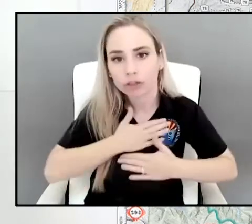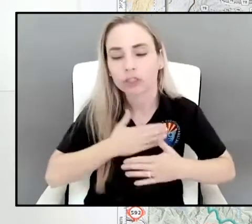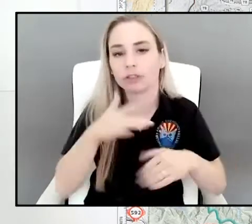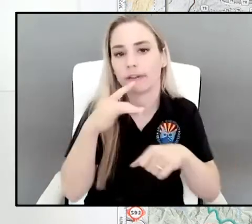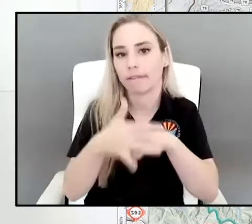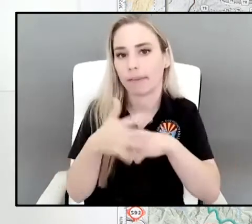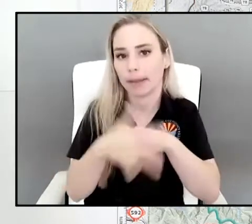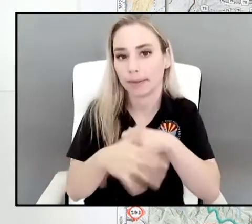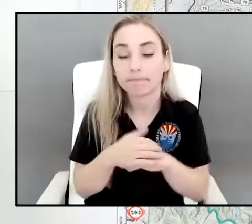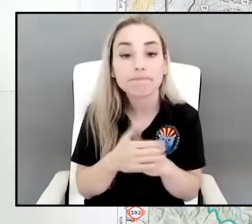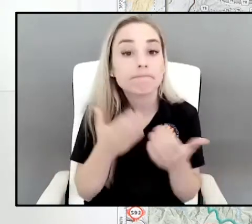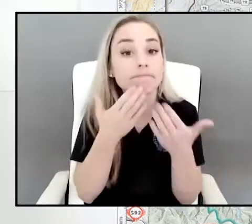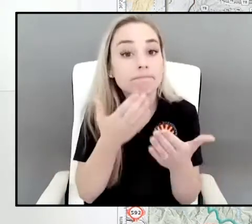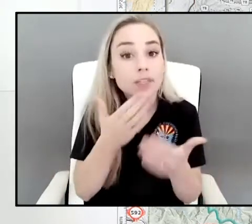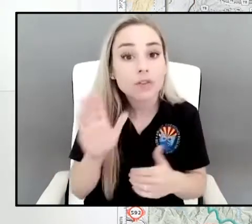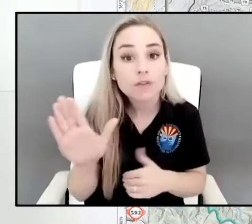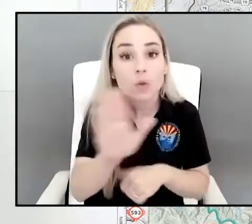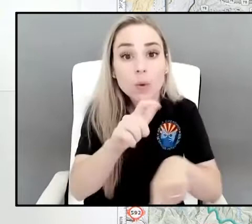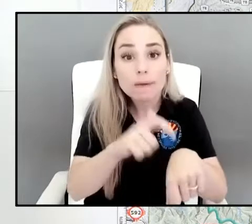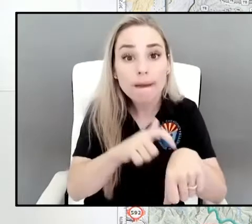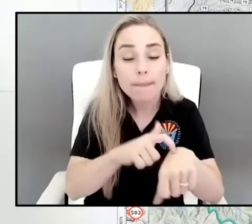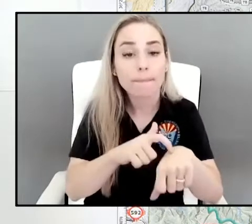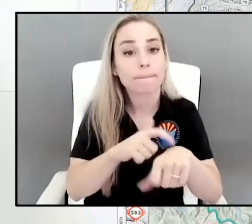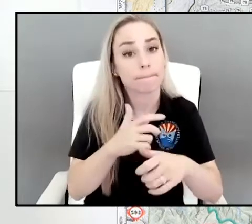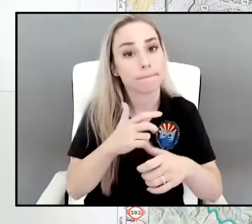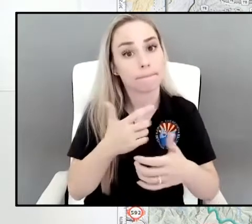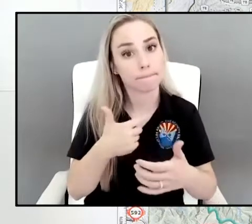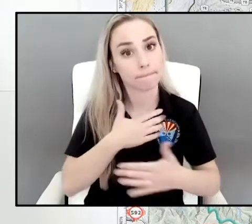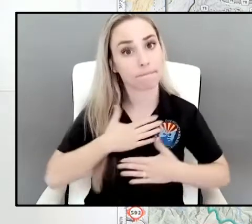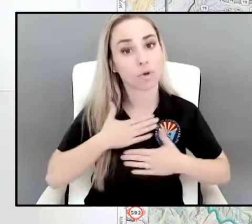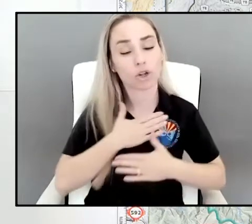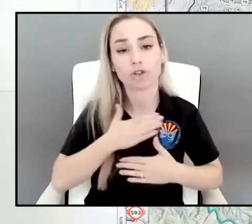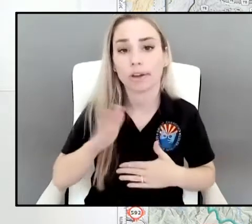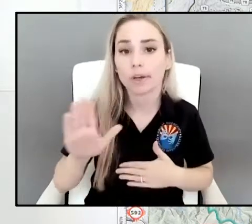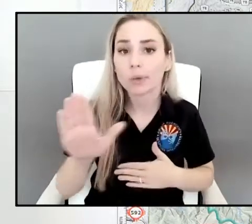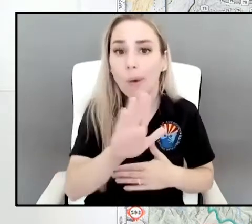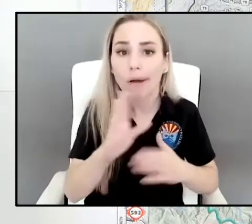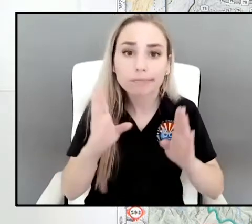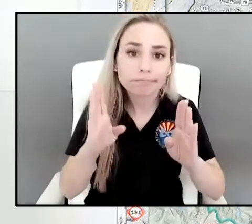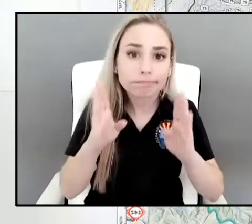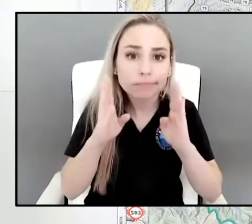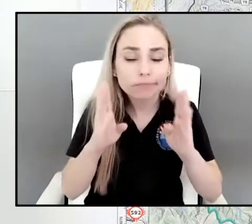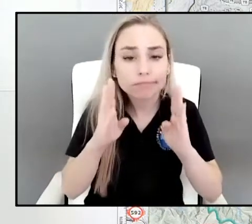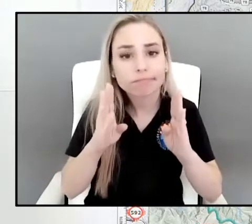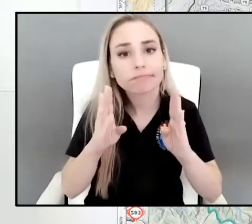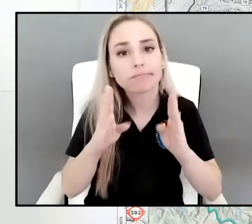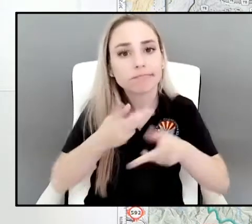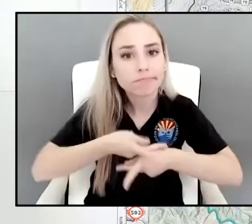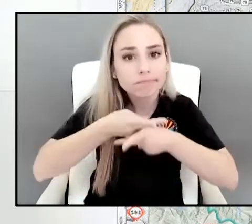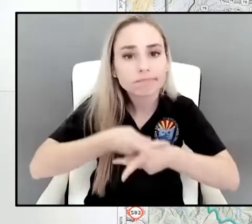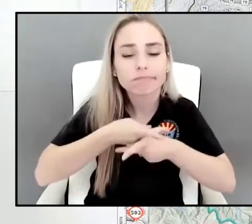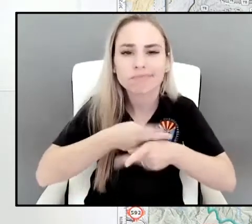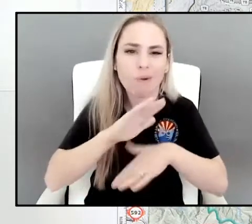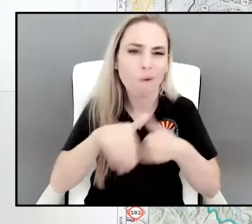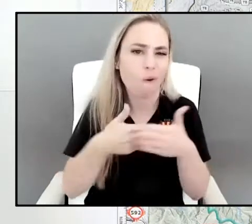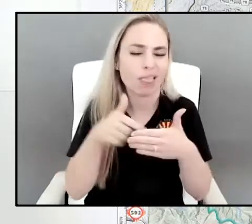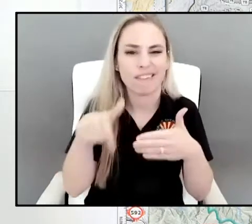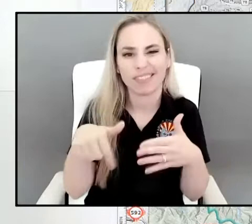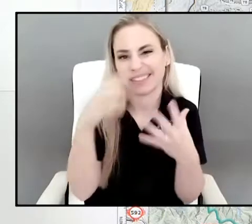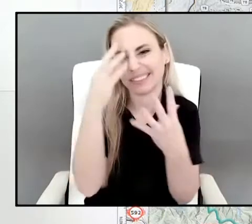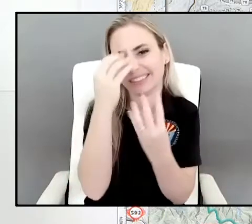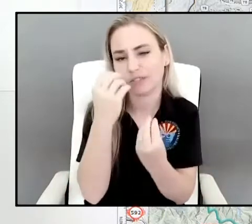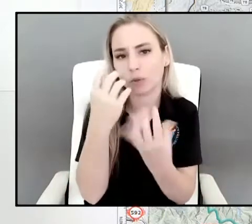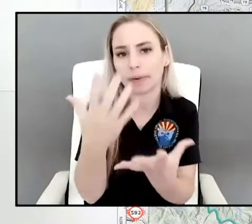Thank you for your time, and I appreciate everybody's attention to all the information that was provided